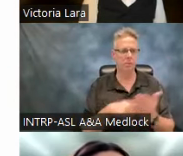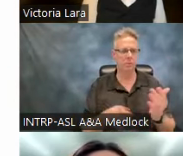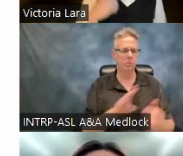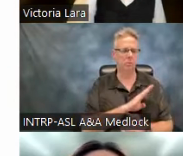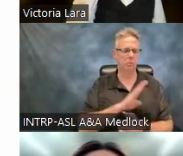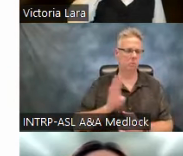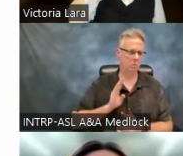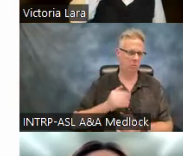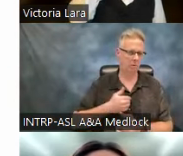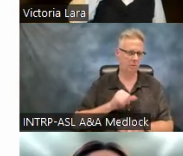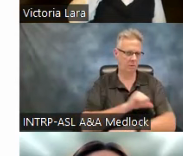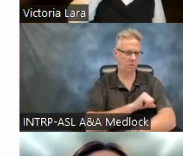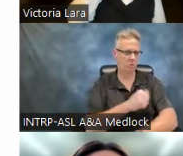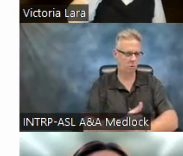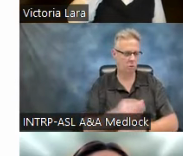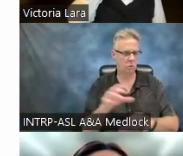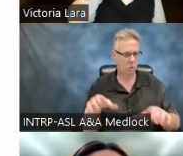to do.